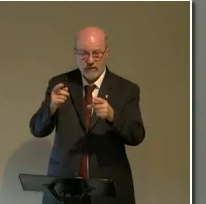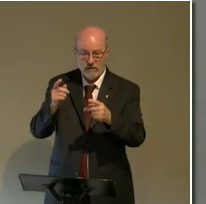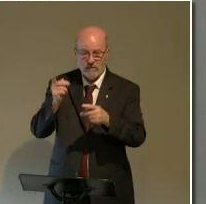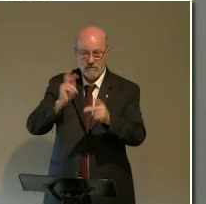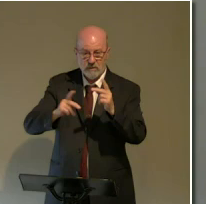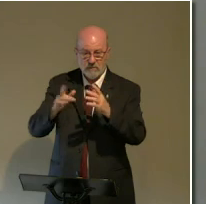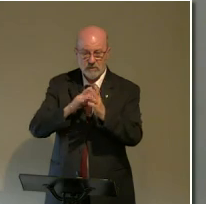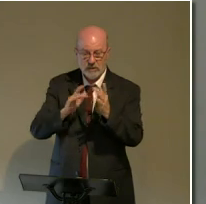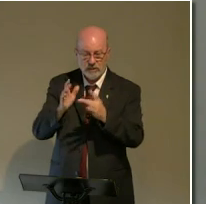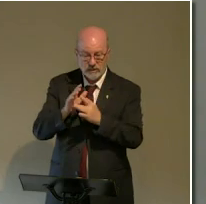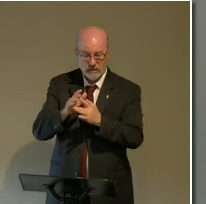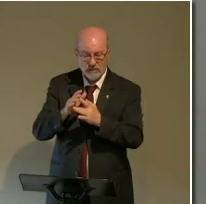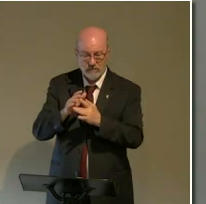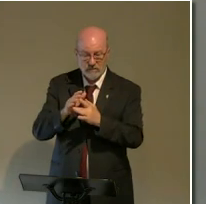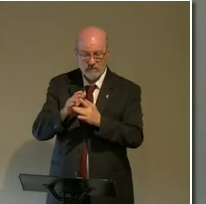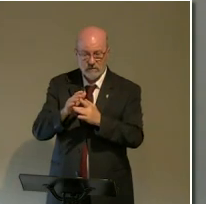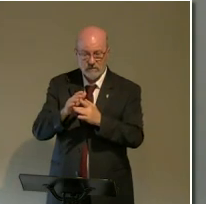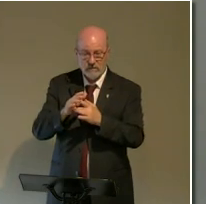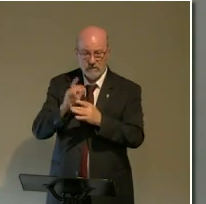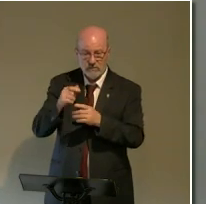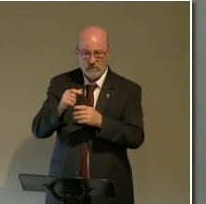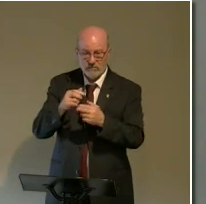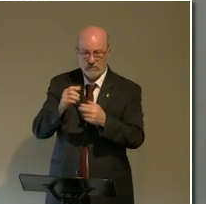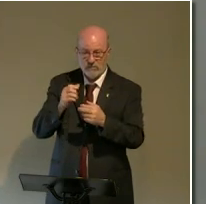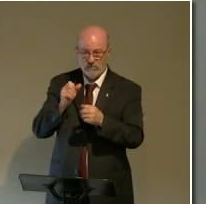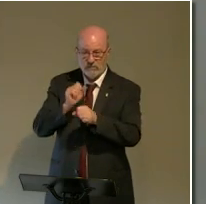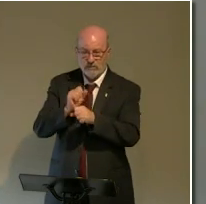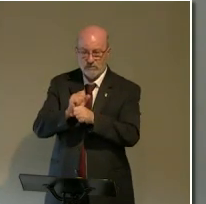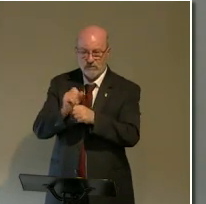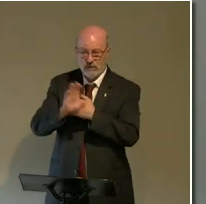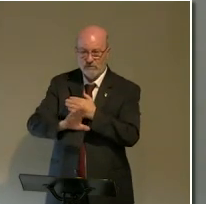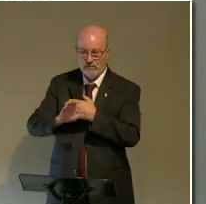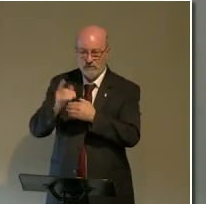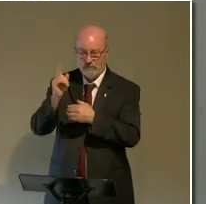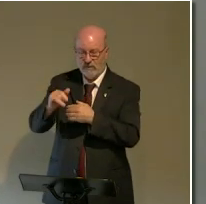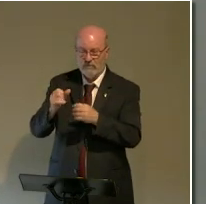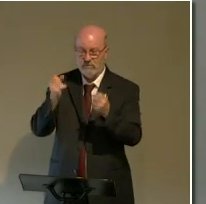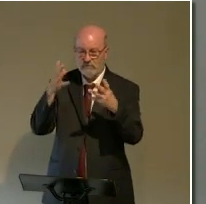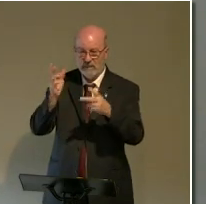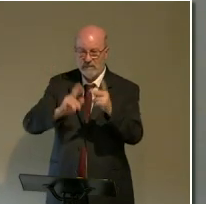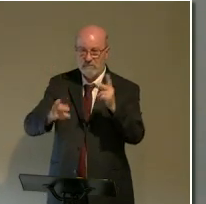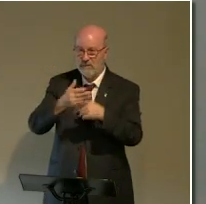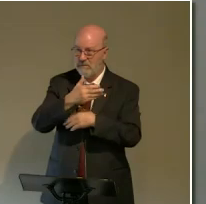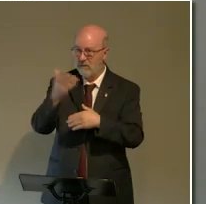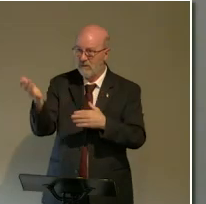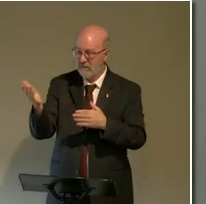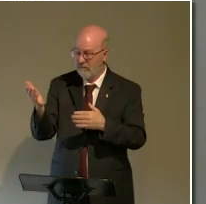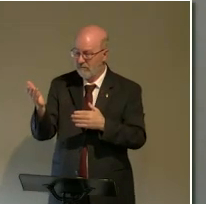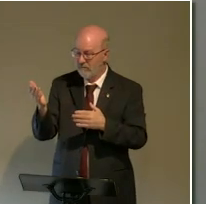somebody about Jesus, you got job security forever. There's a lot of people out there.